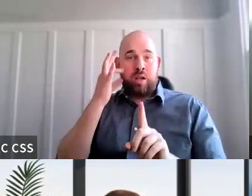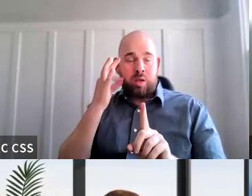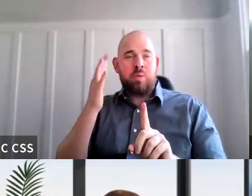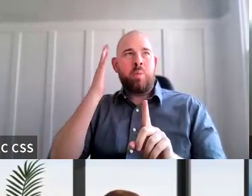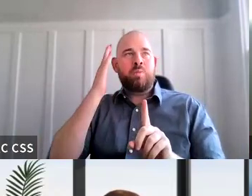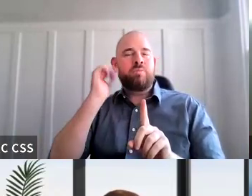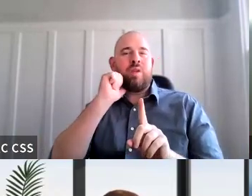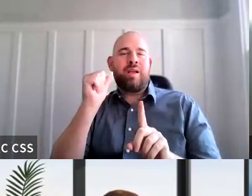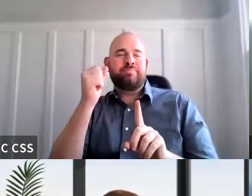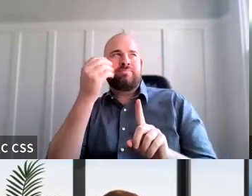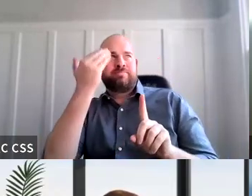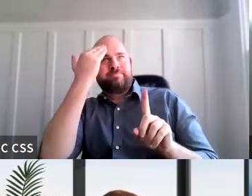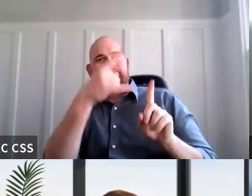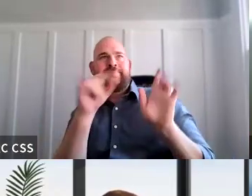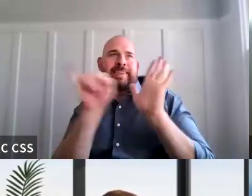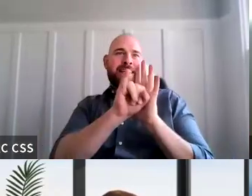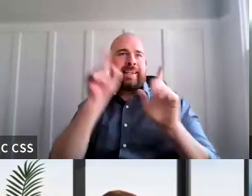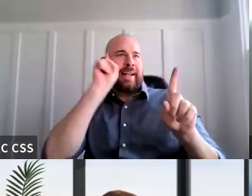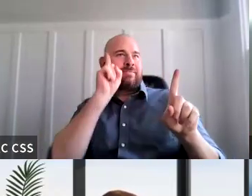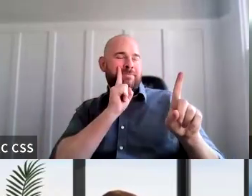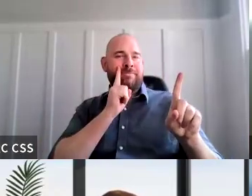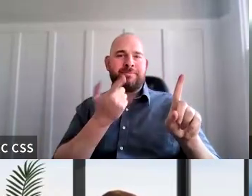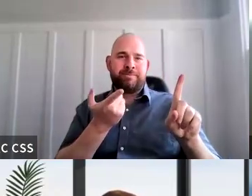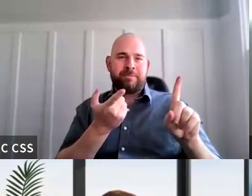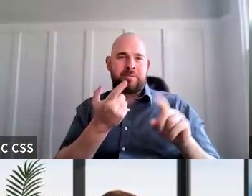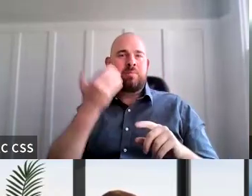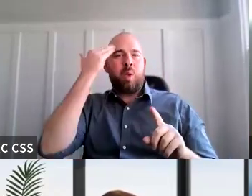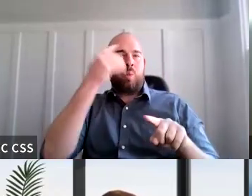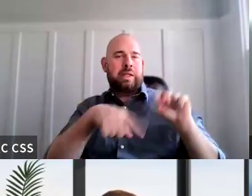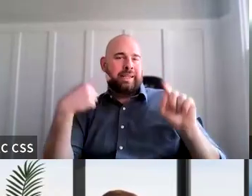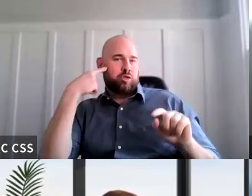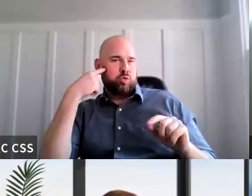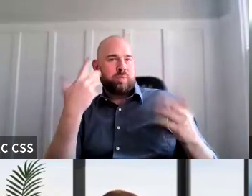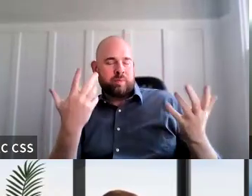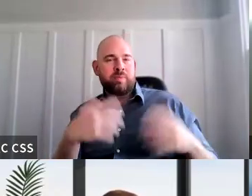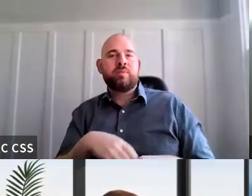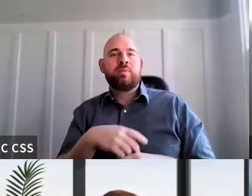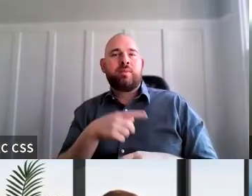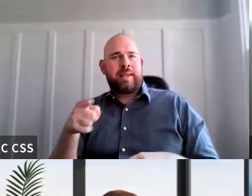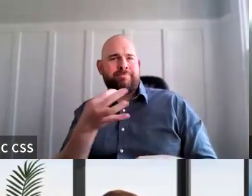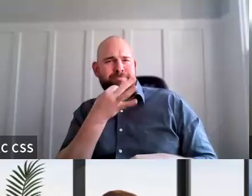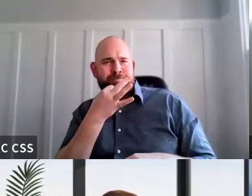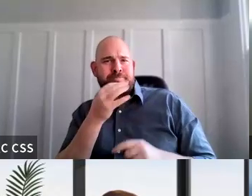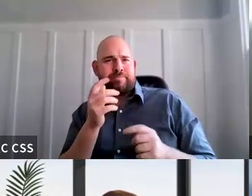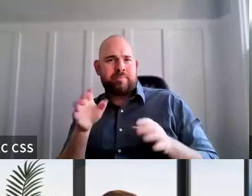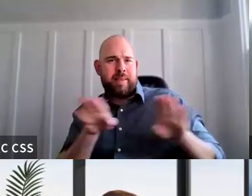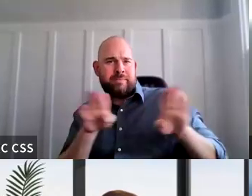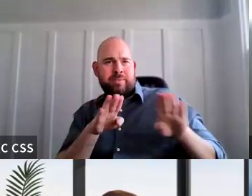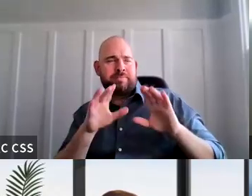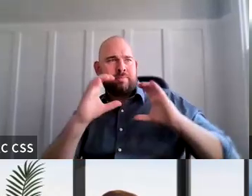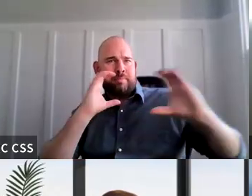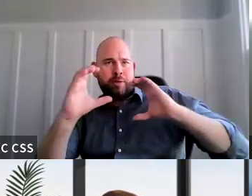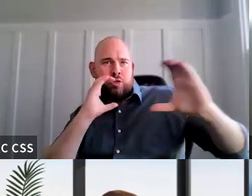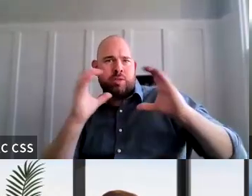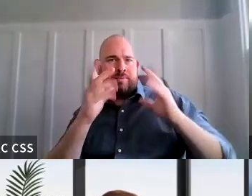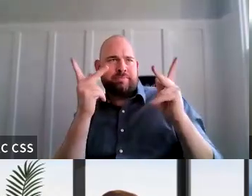And so, in closing, cats and dogs may not know that their owner is deaf, but they know that certain